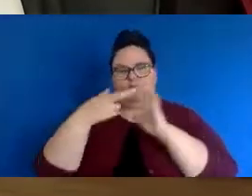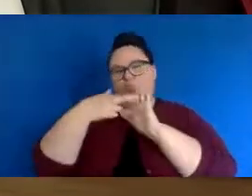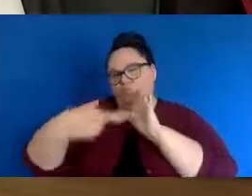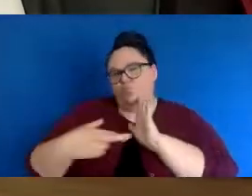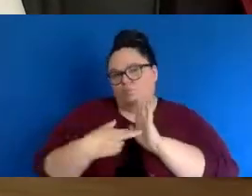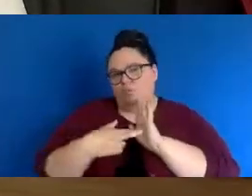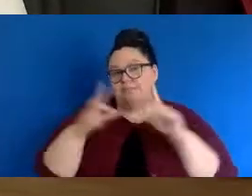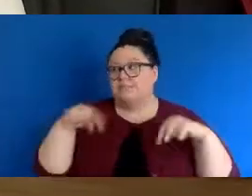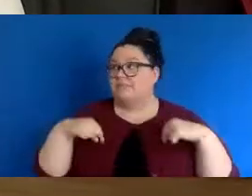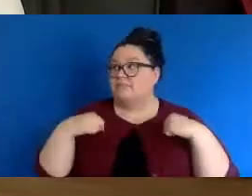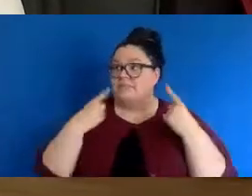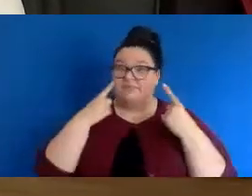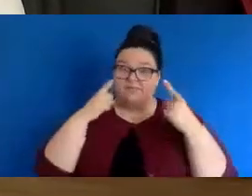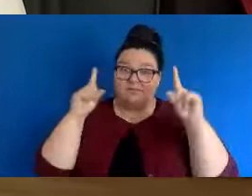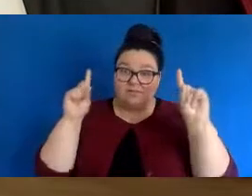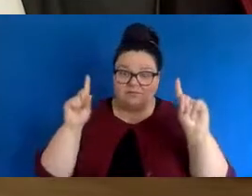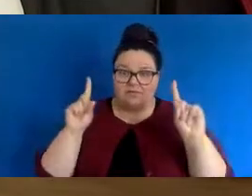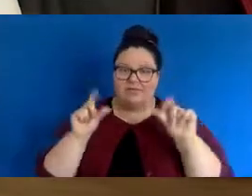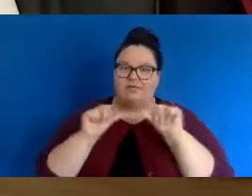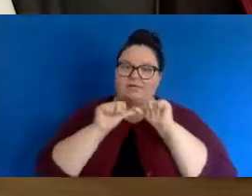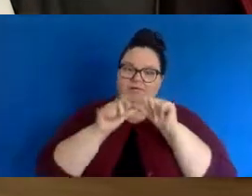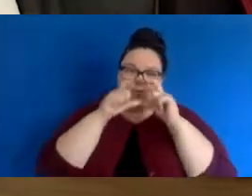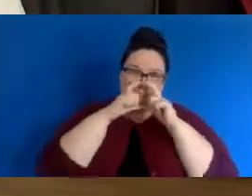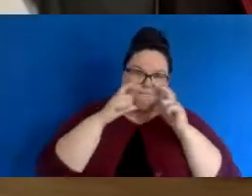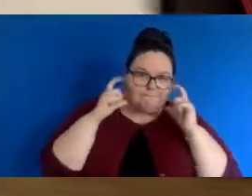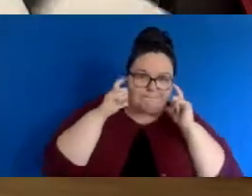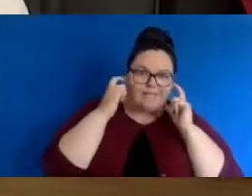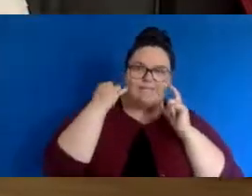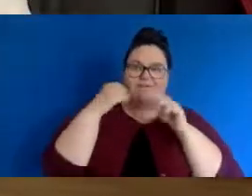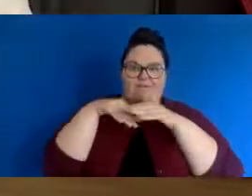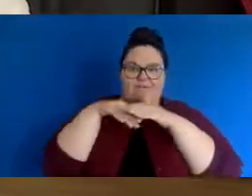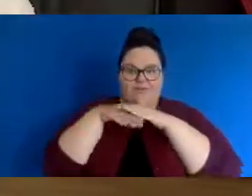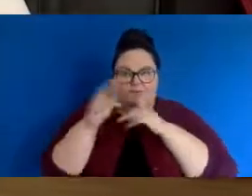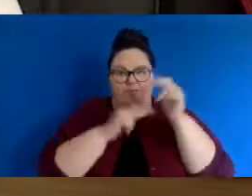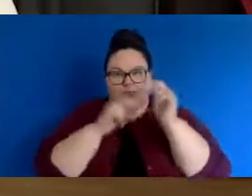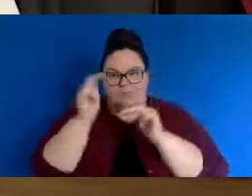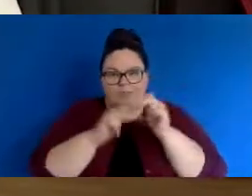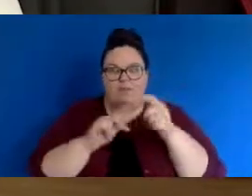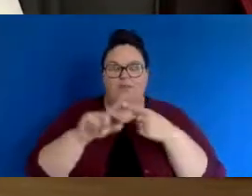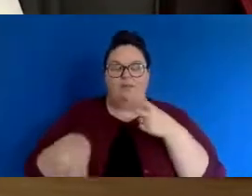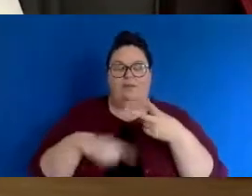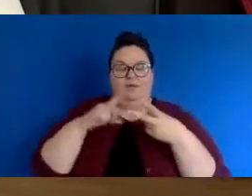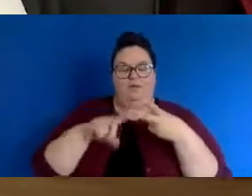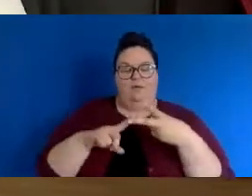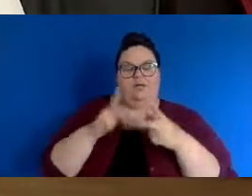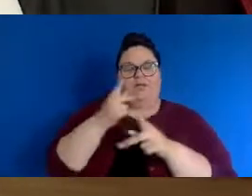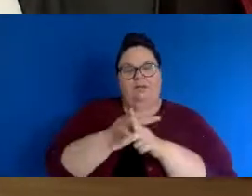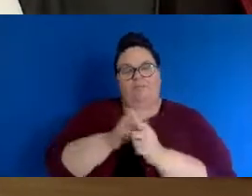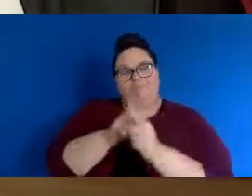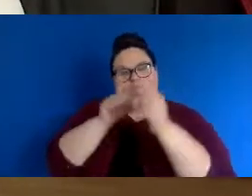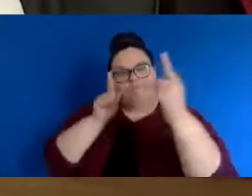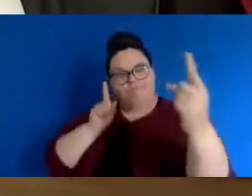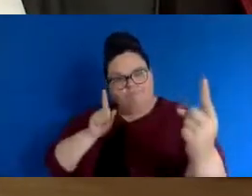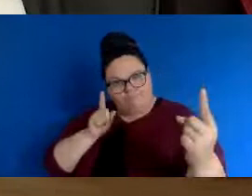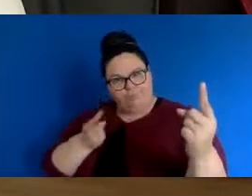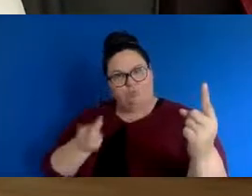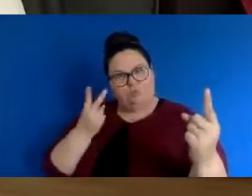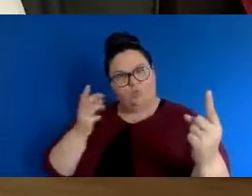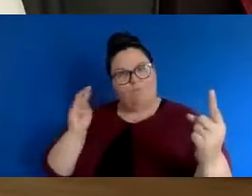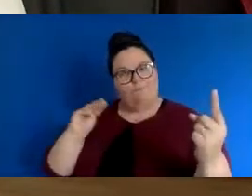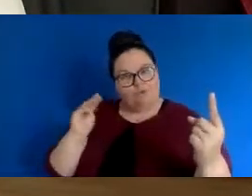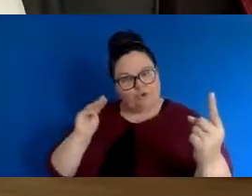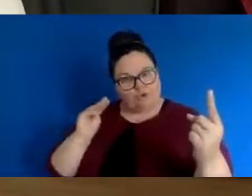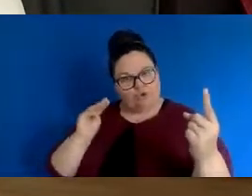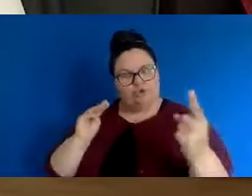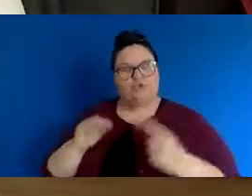this pandemic. Please continue to wear a mask in public places. Please continue to maintain 2 meters of physical distance between yourselves and